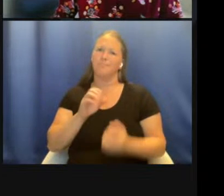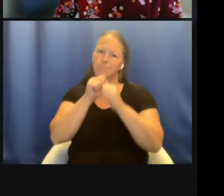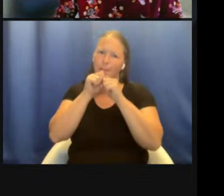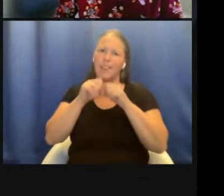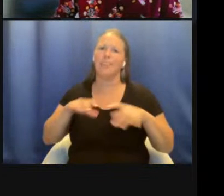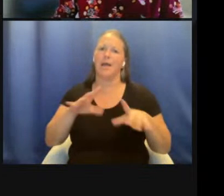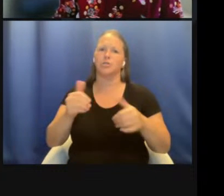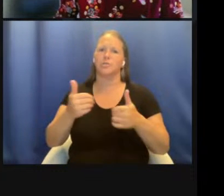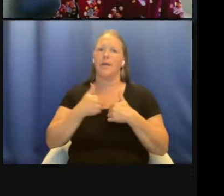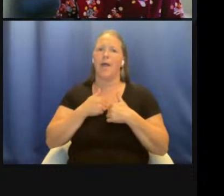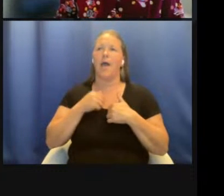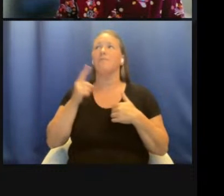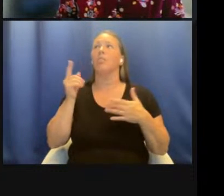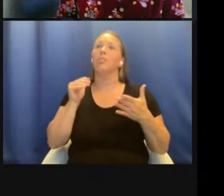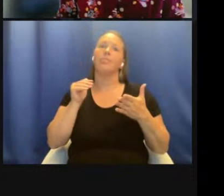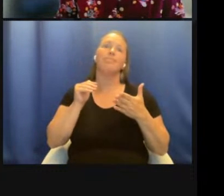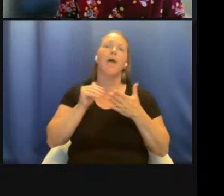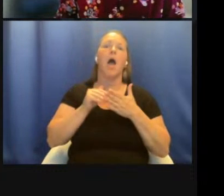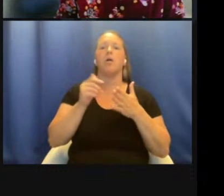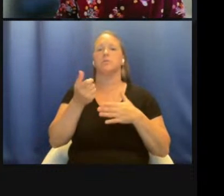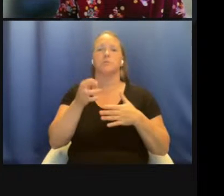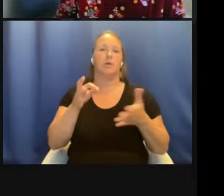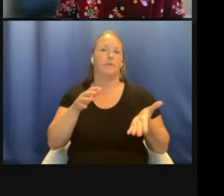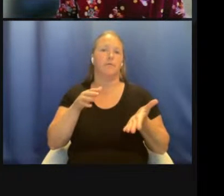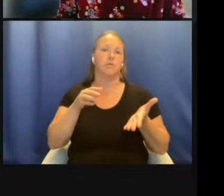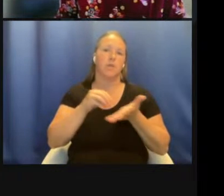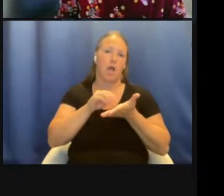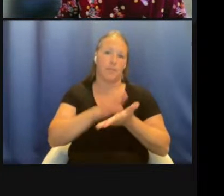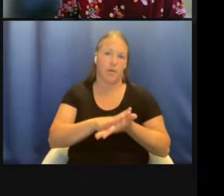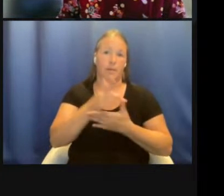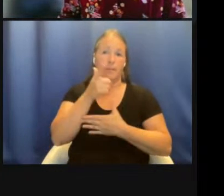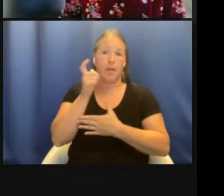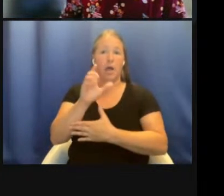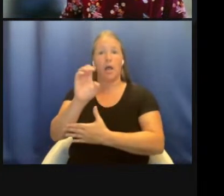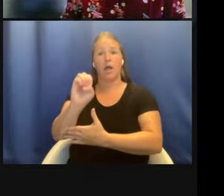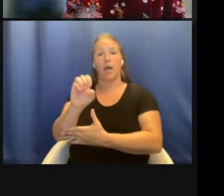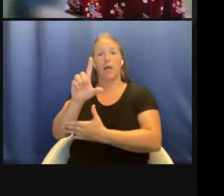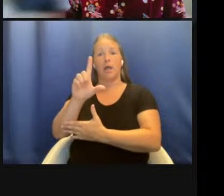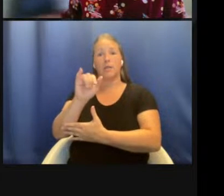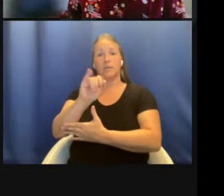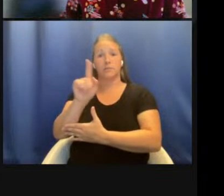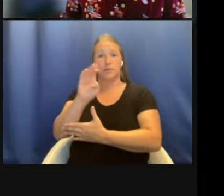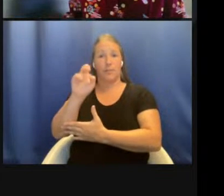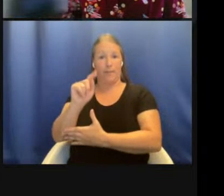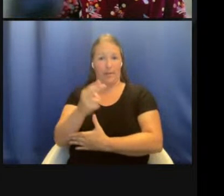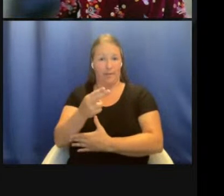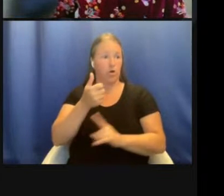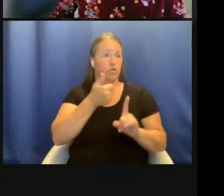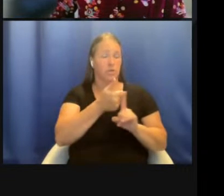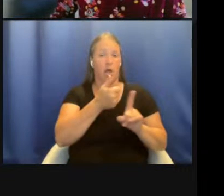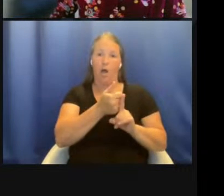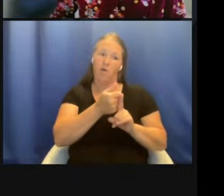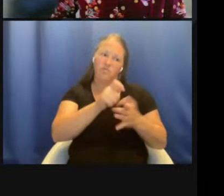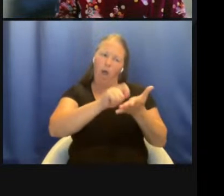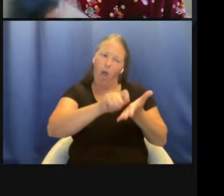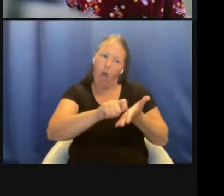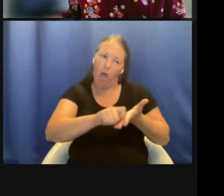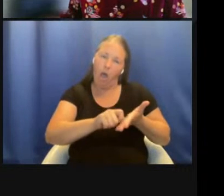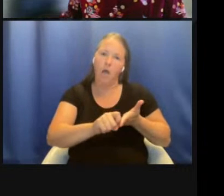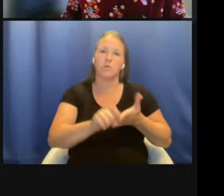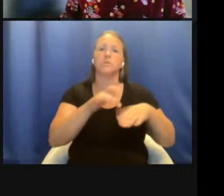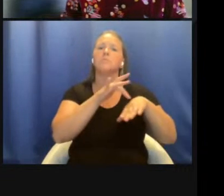because Elizabeth was not only a prolific writer, but an obsessive recorder of her